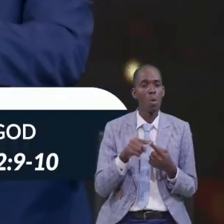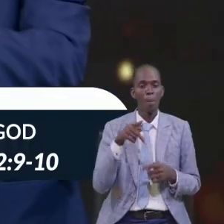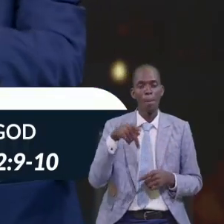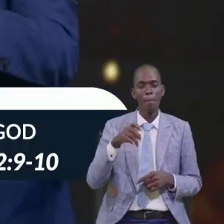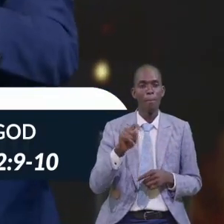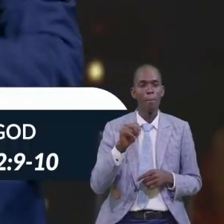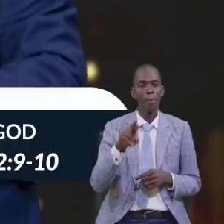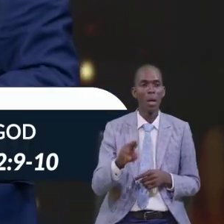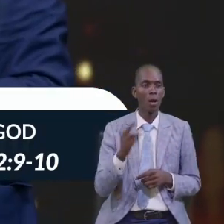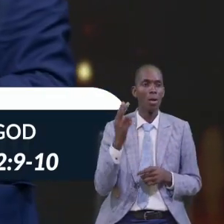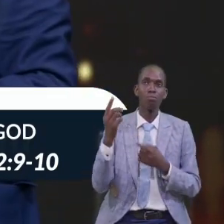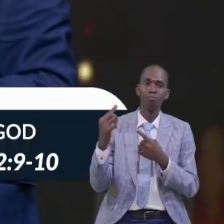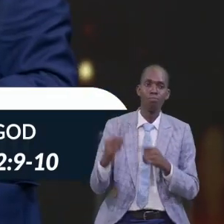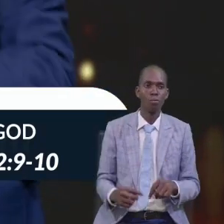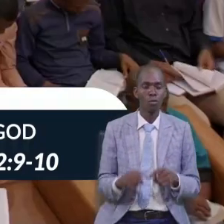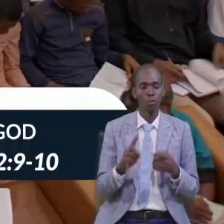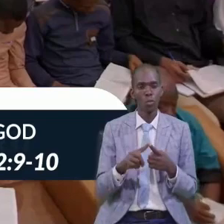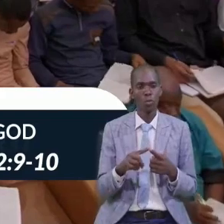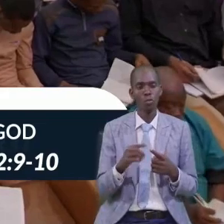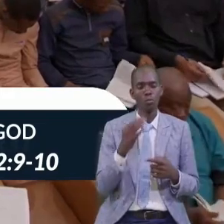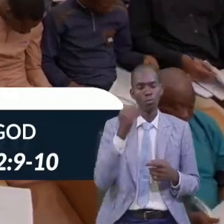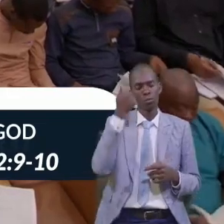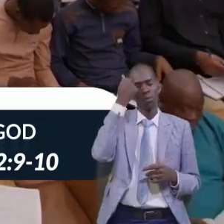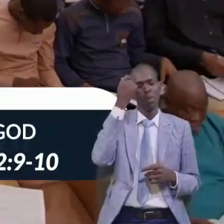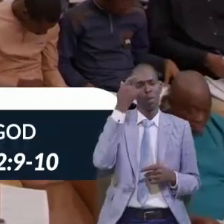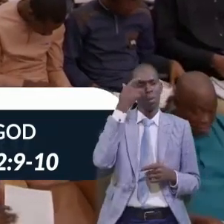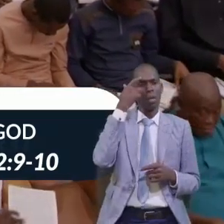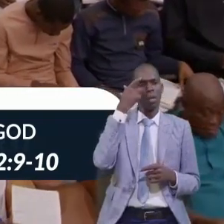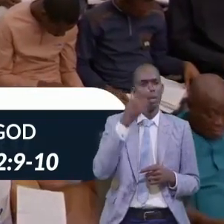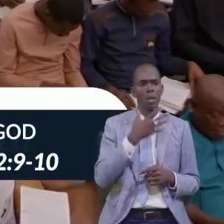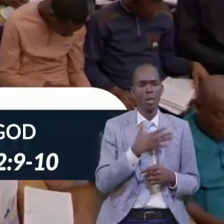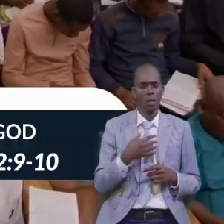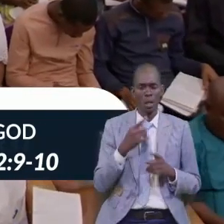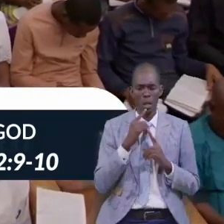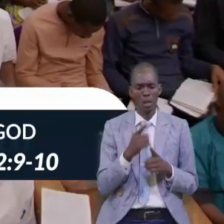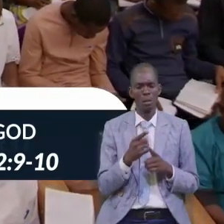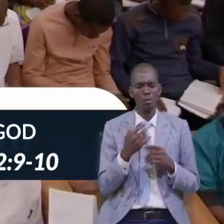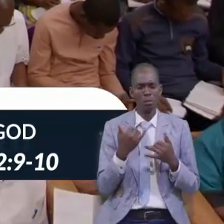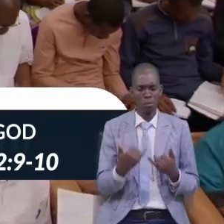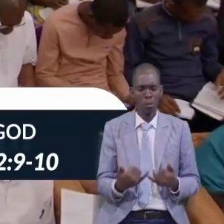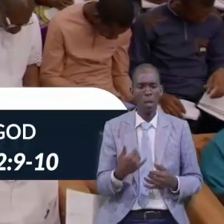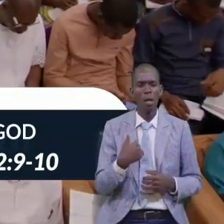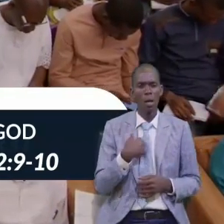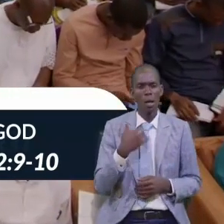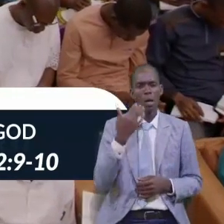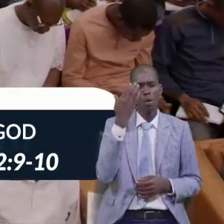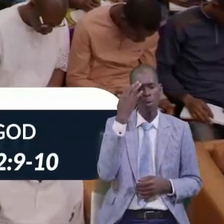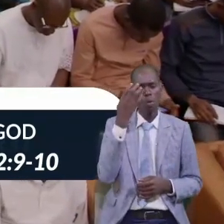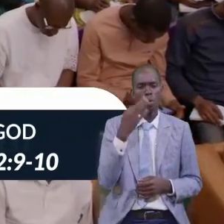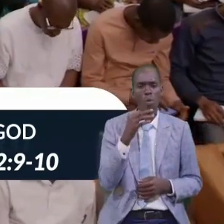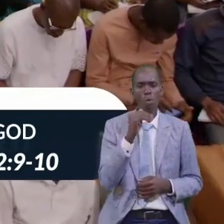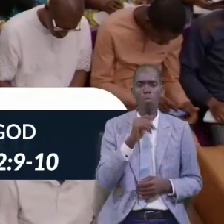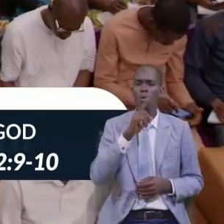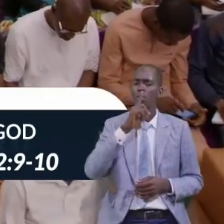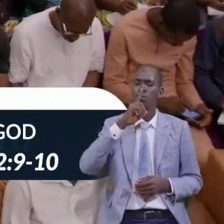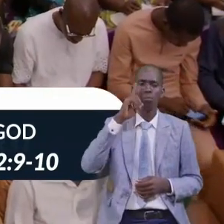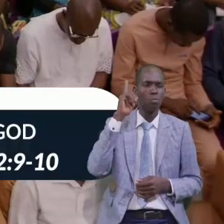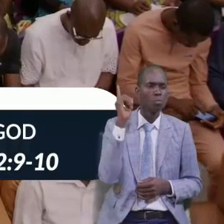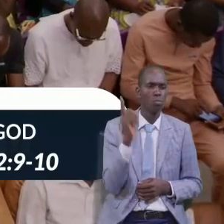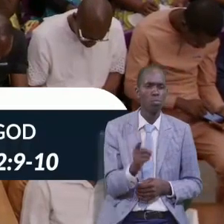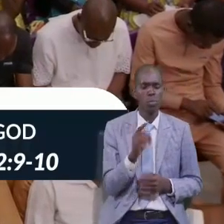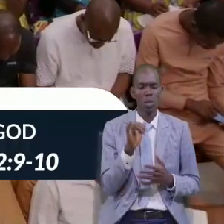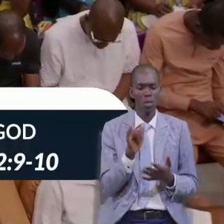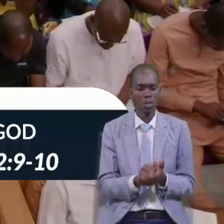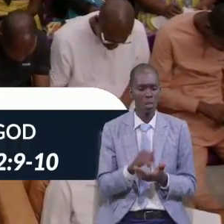was come to himself, he said, now I know of a truth, surely, that